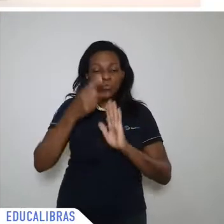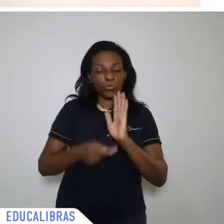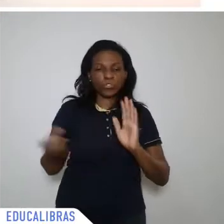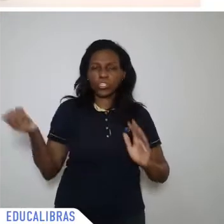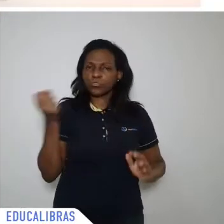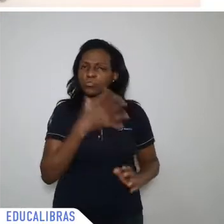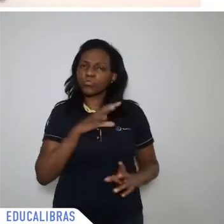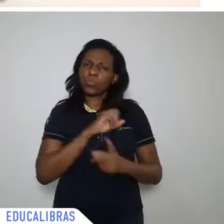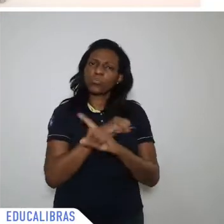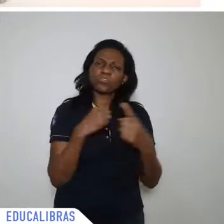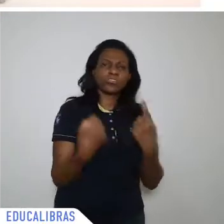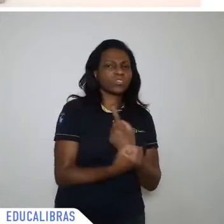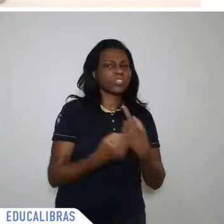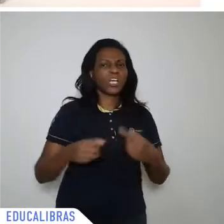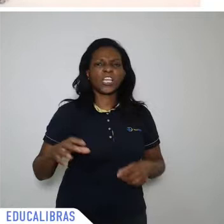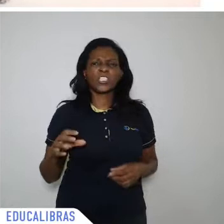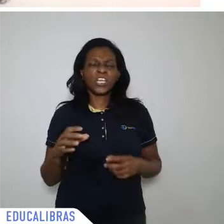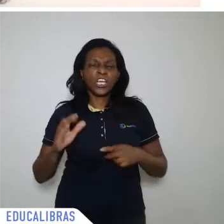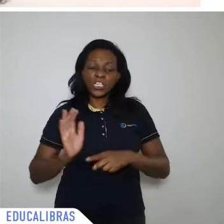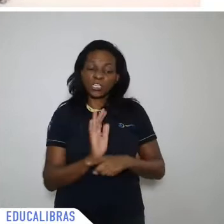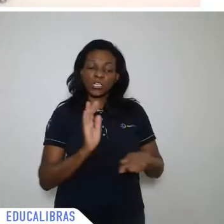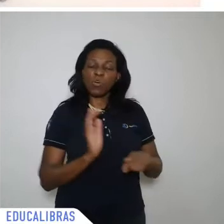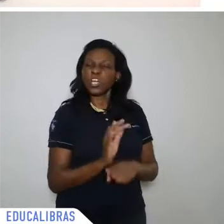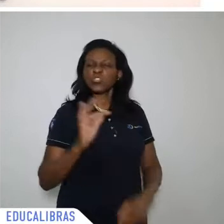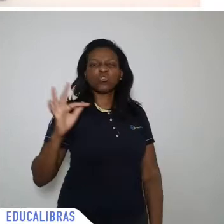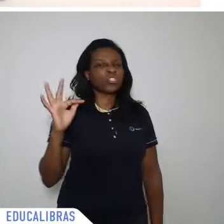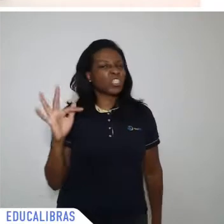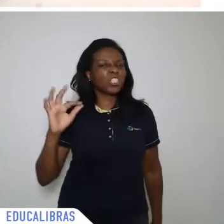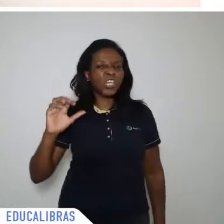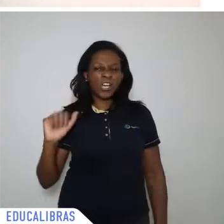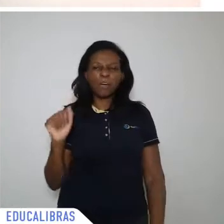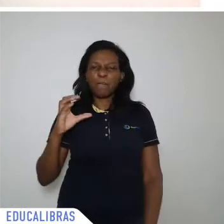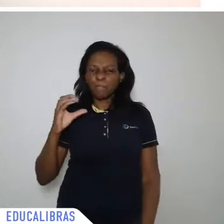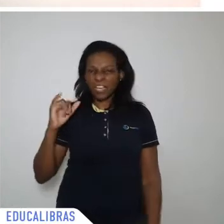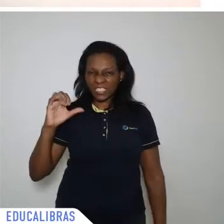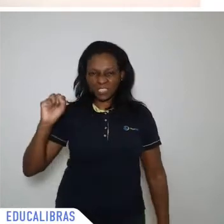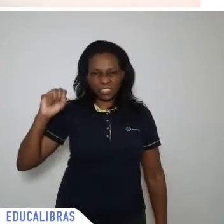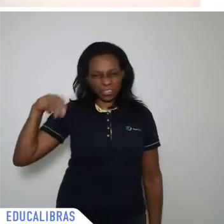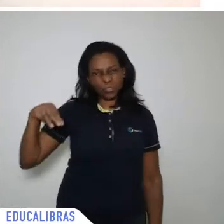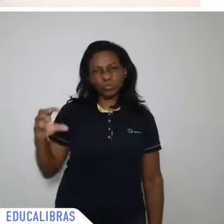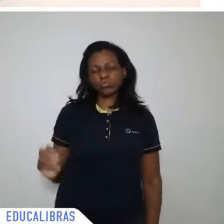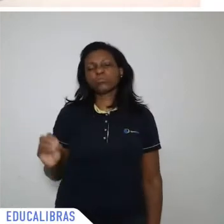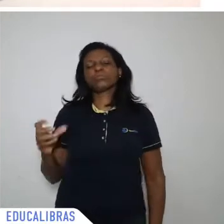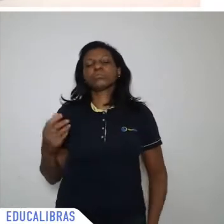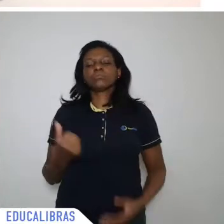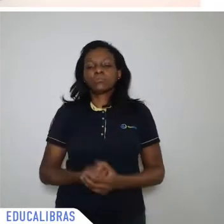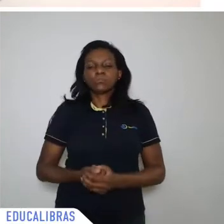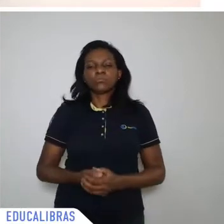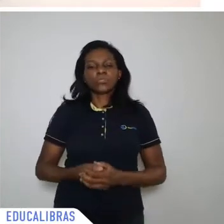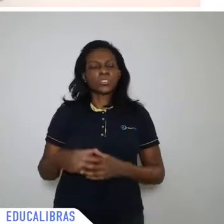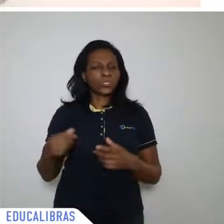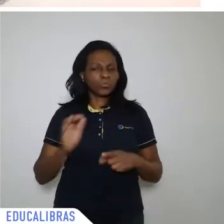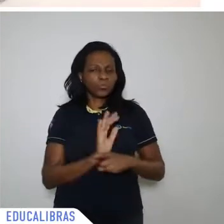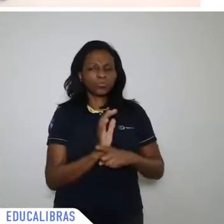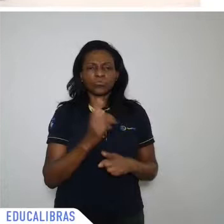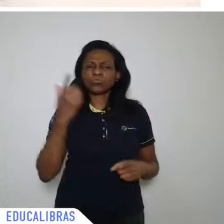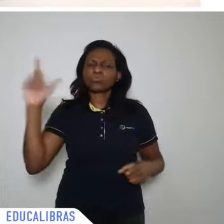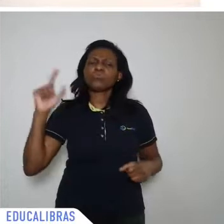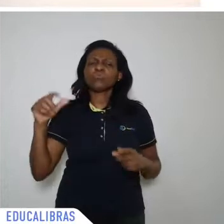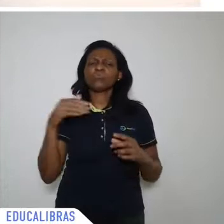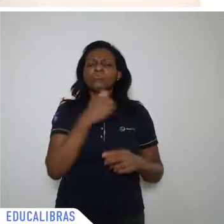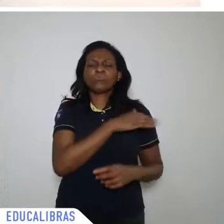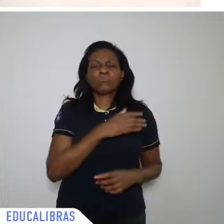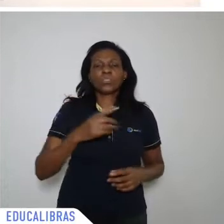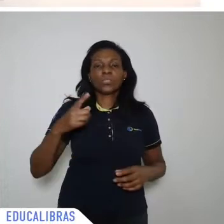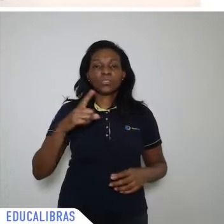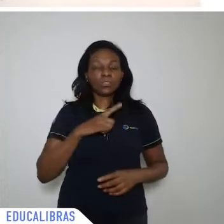It's a society that does not compactuate with any fascism and